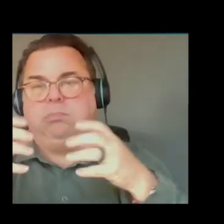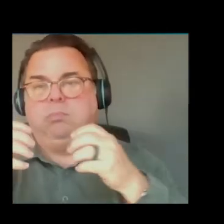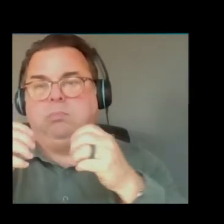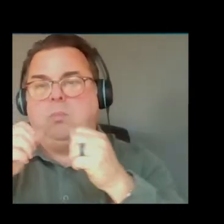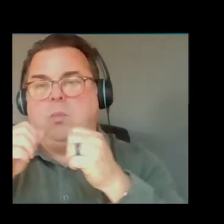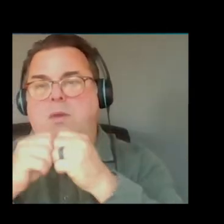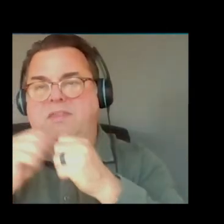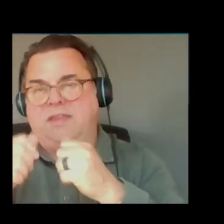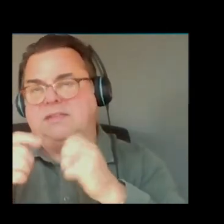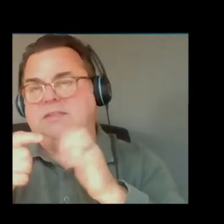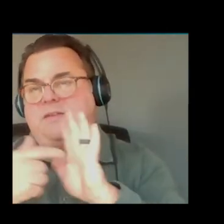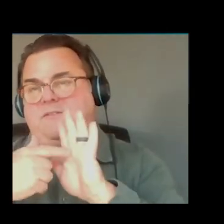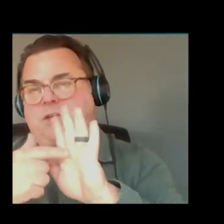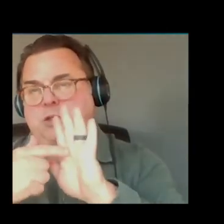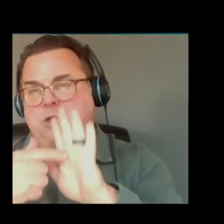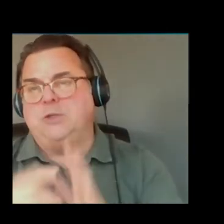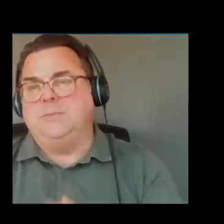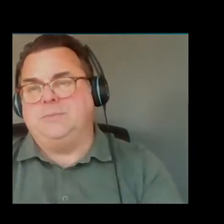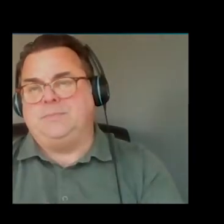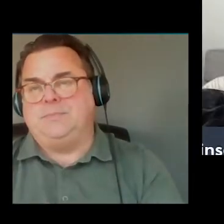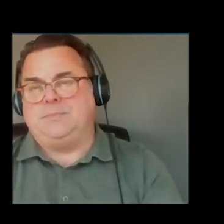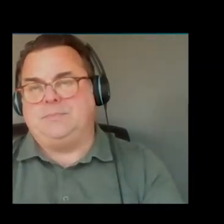here.